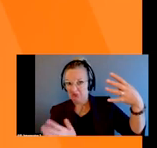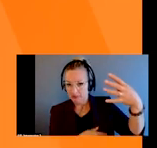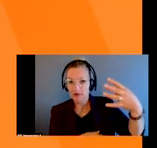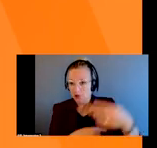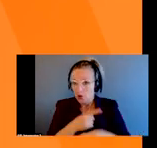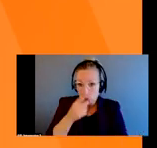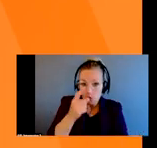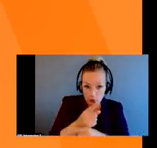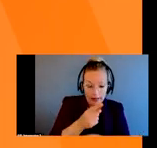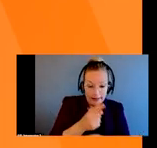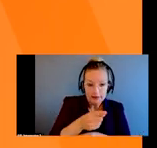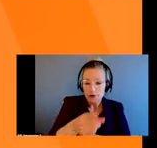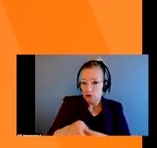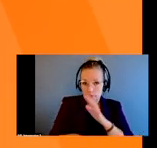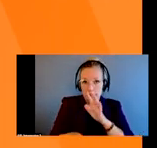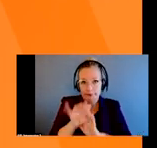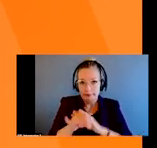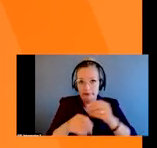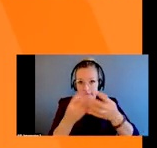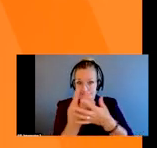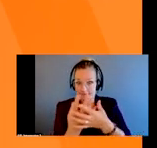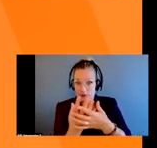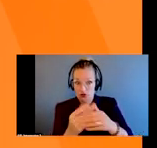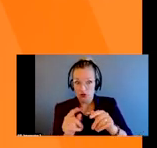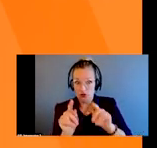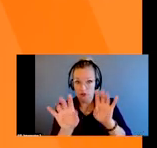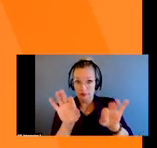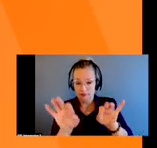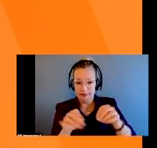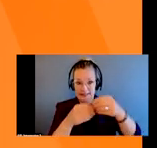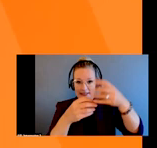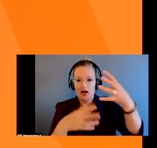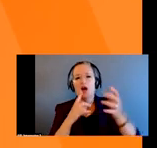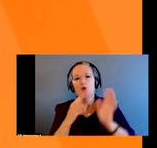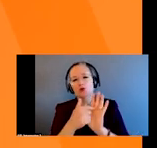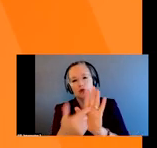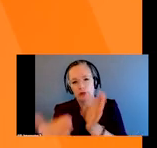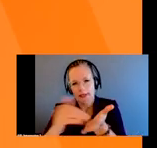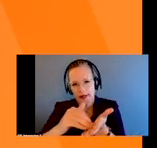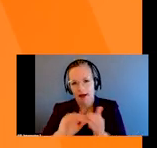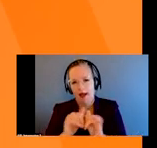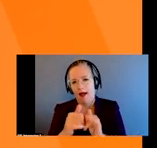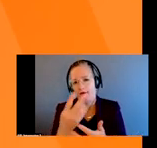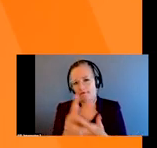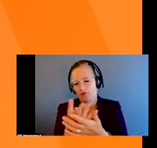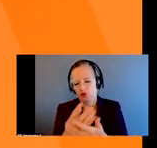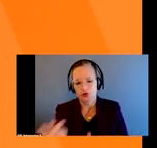you are using those filters correctly, if I go back here,